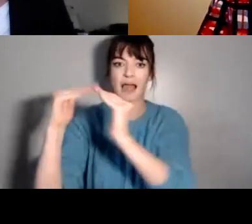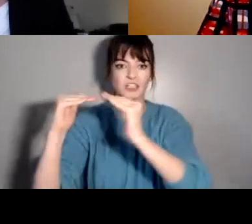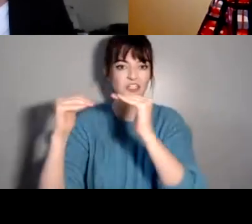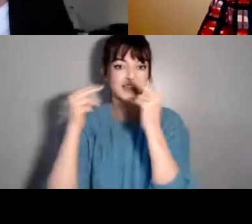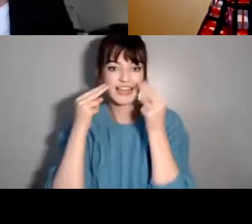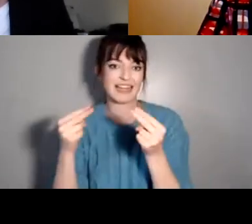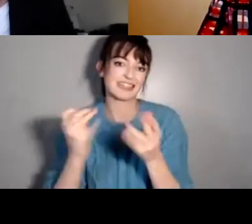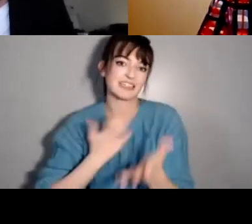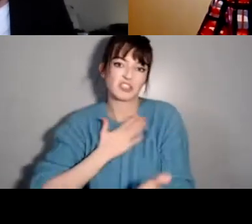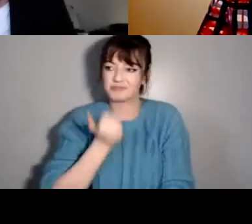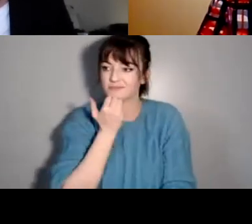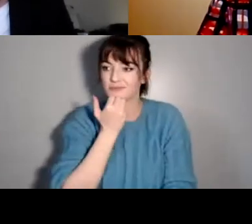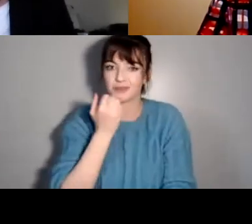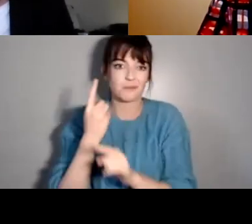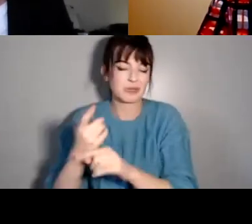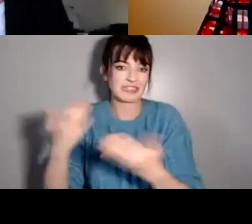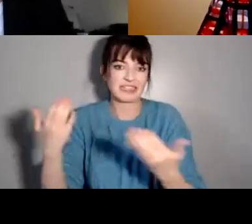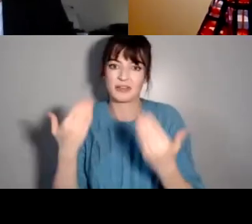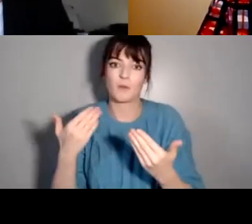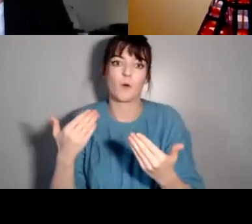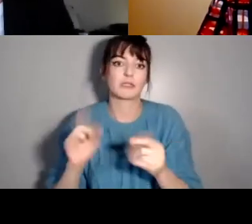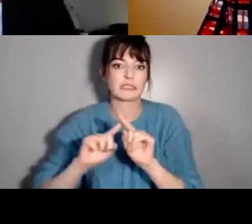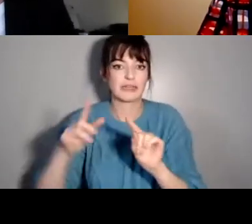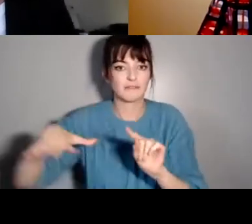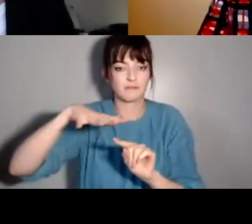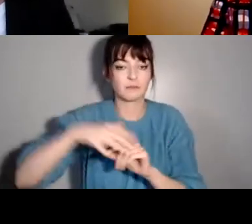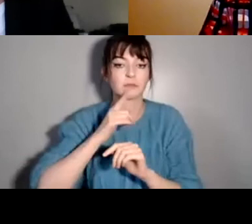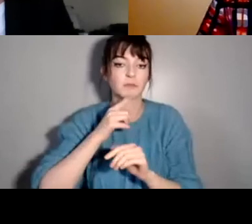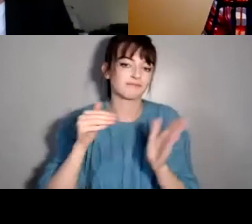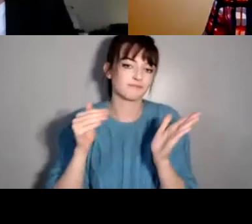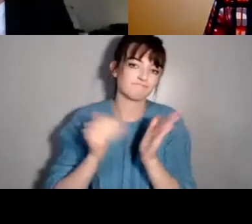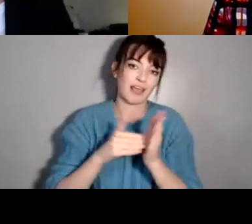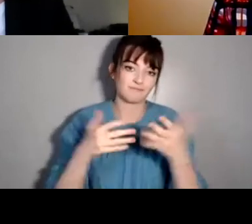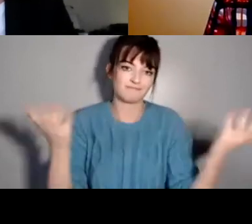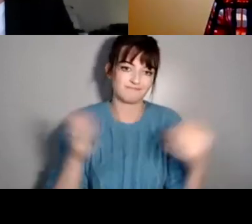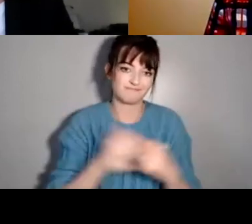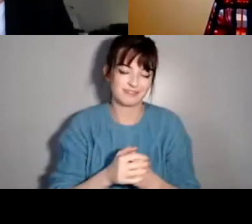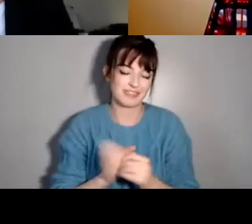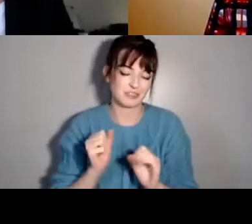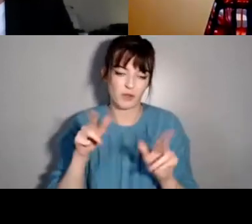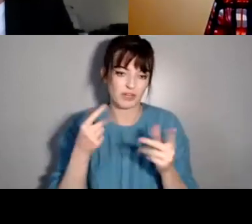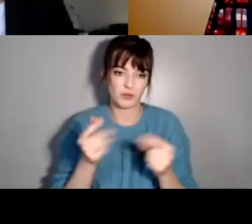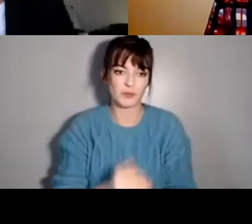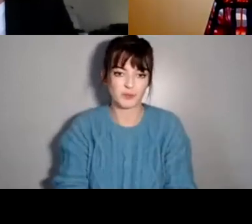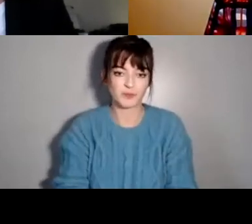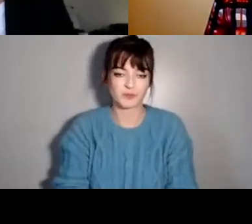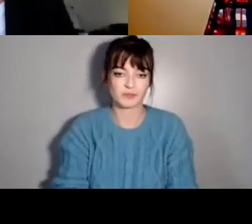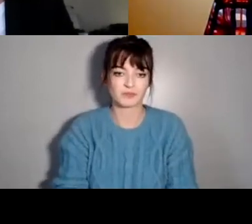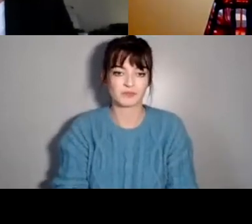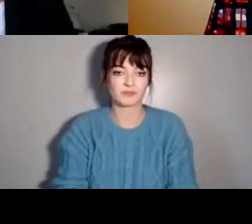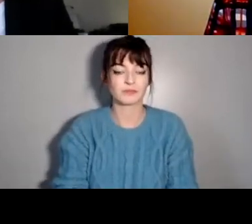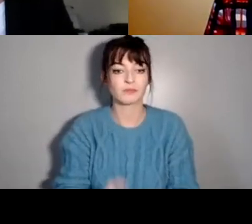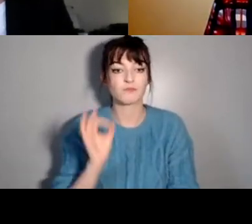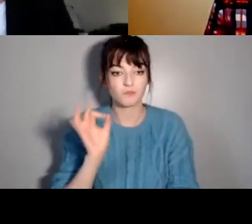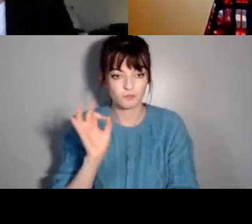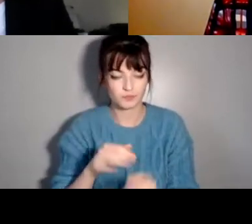in practice in various settings. Yeah, that's as good as we can do, I think. Great,